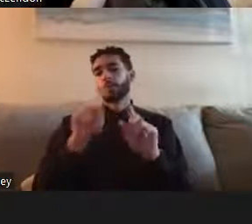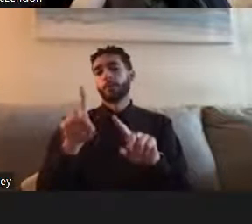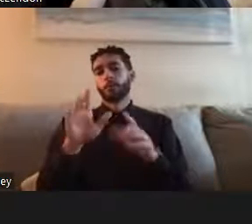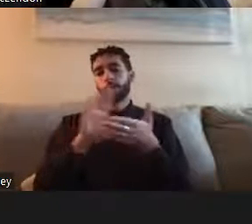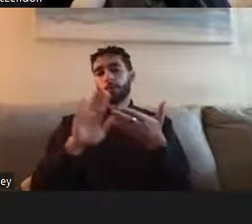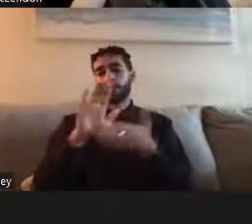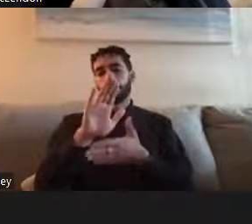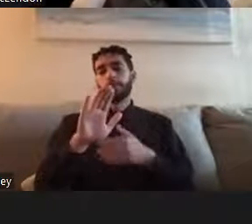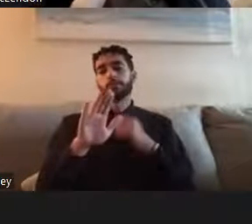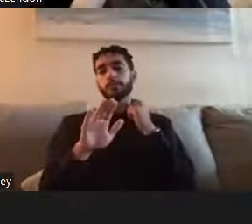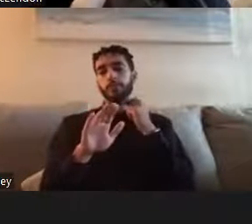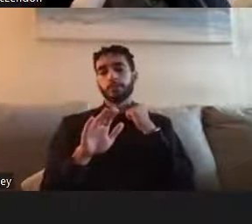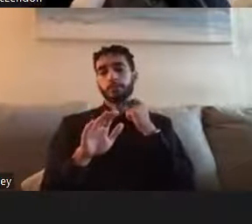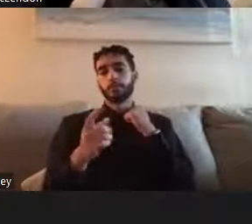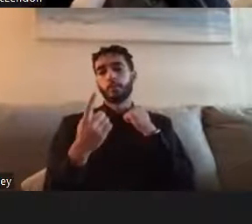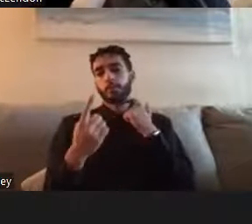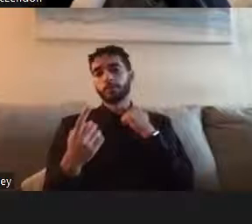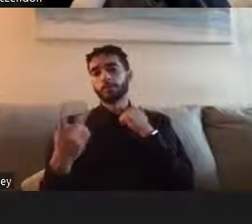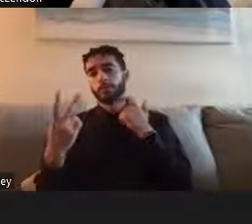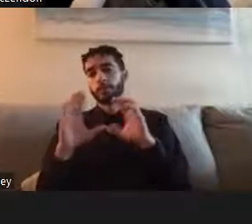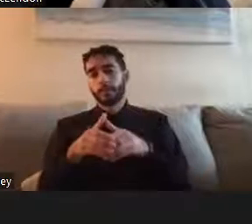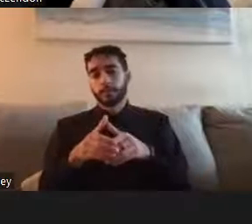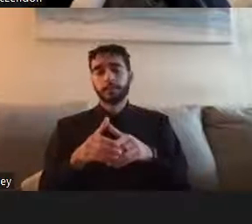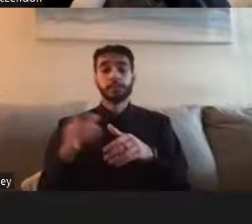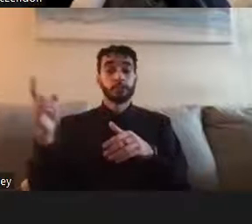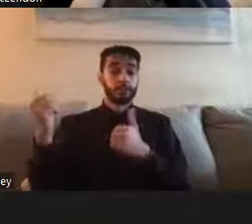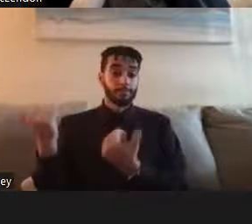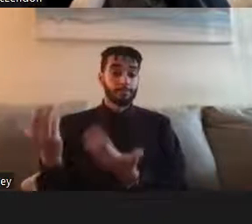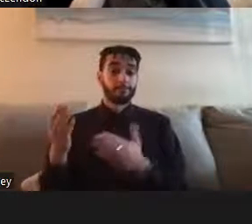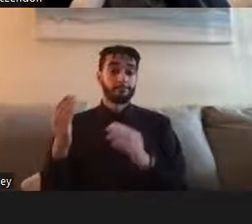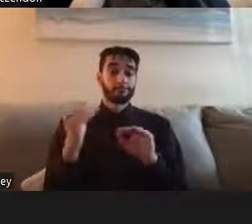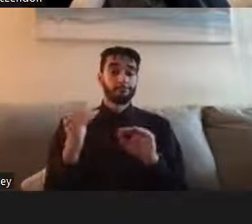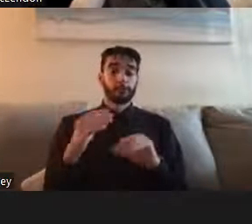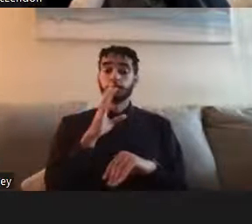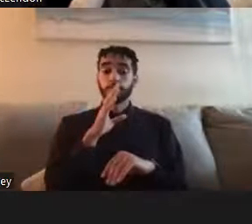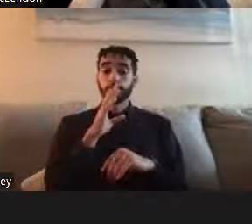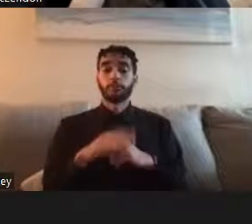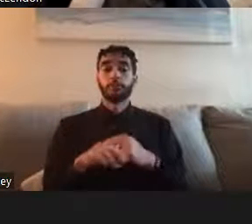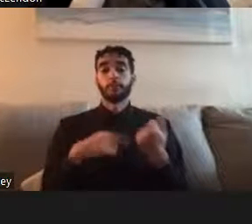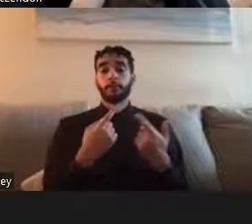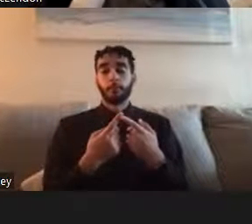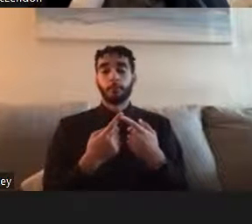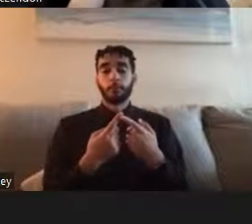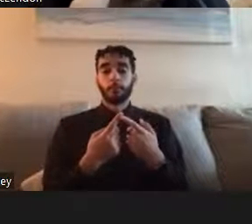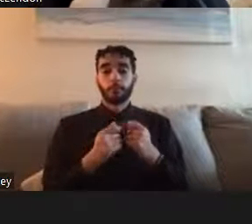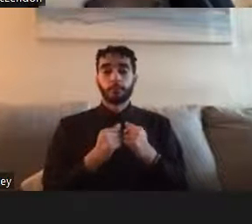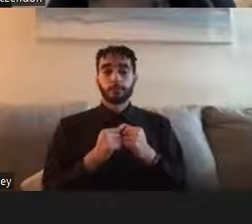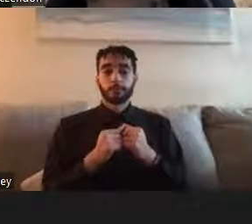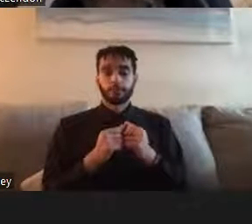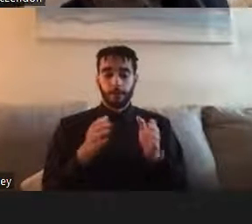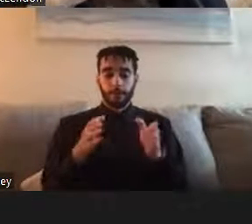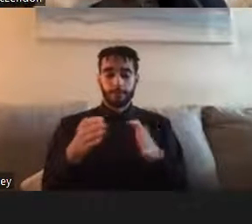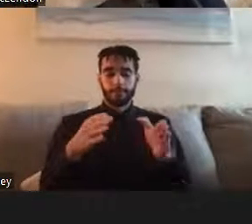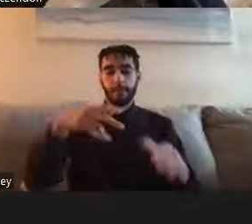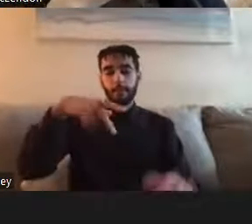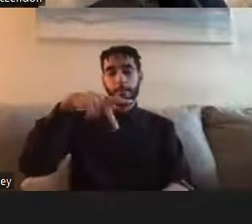community college every semester. And she was there, and she talked about how the pathway